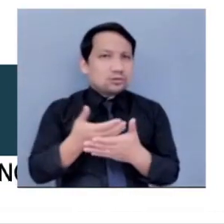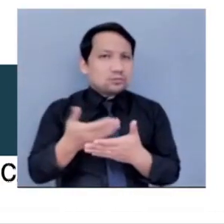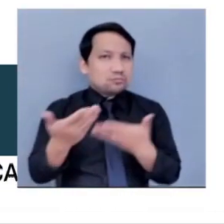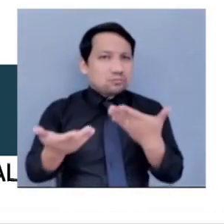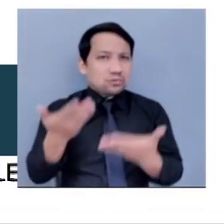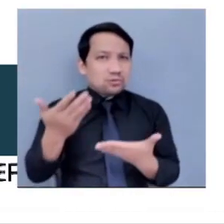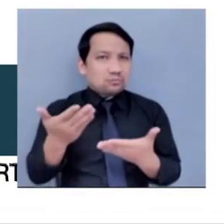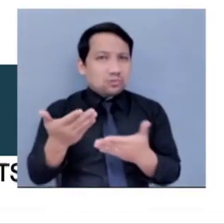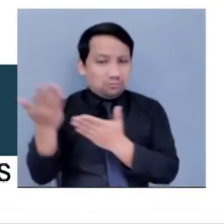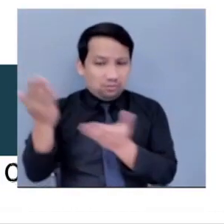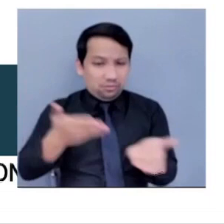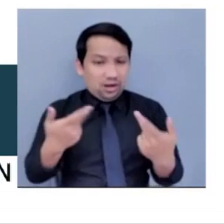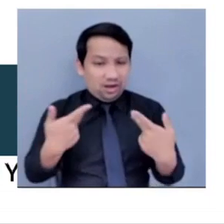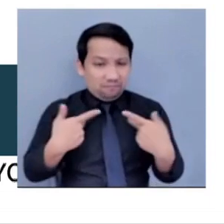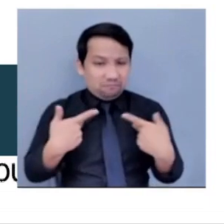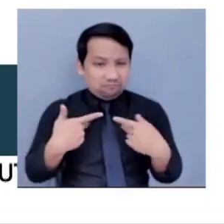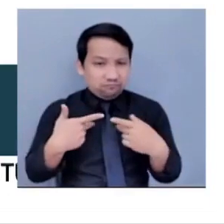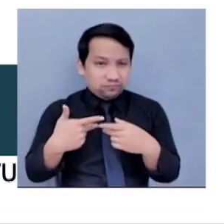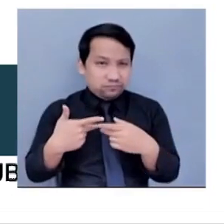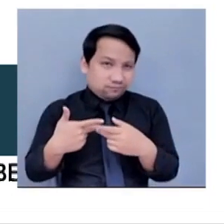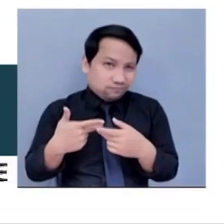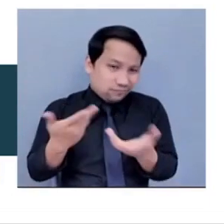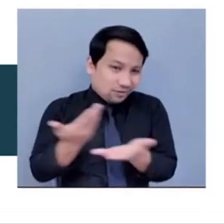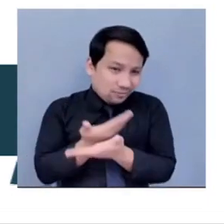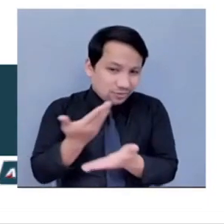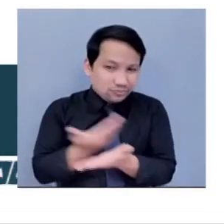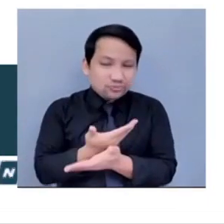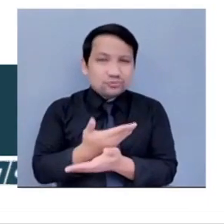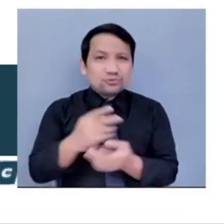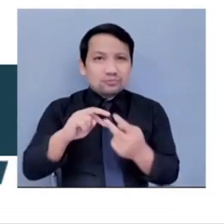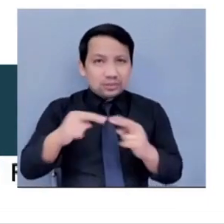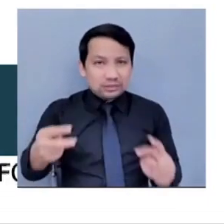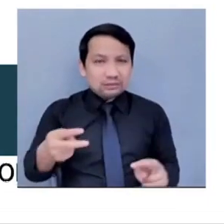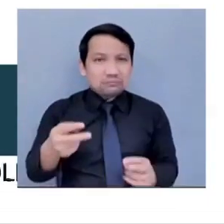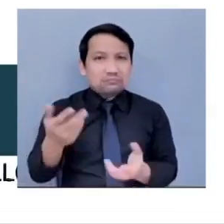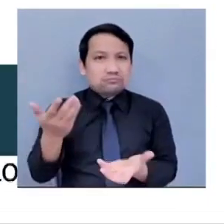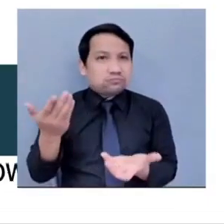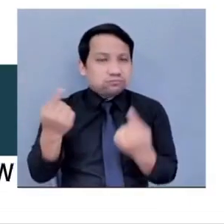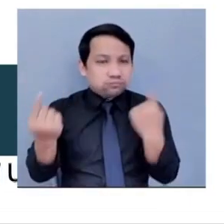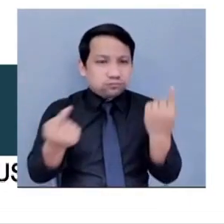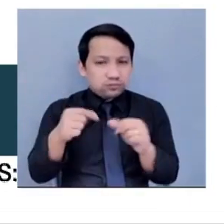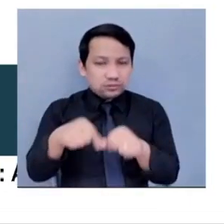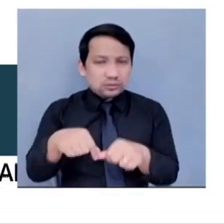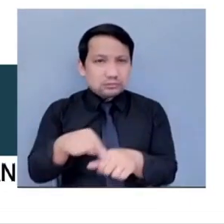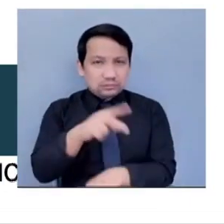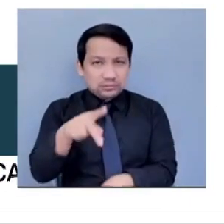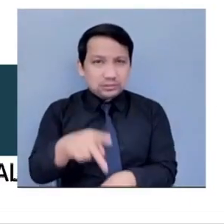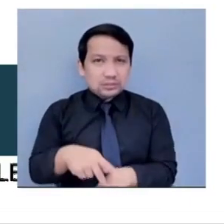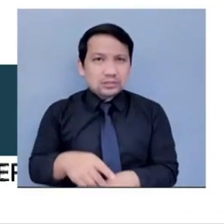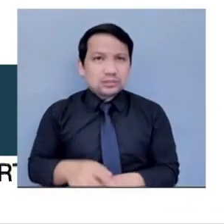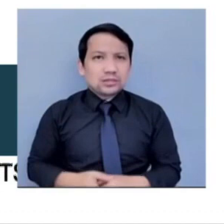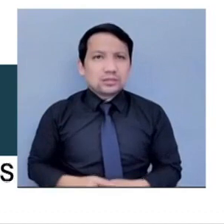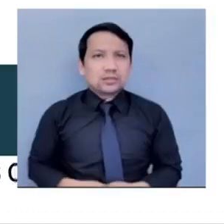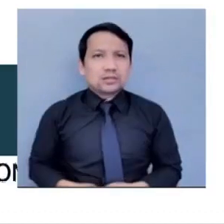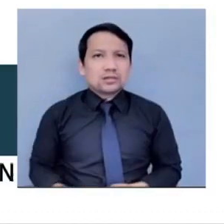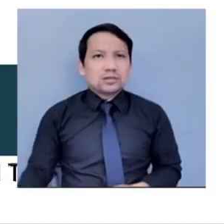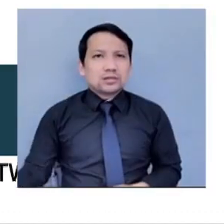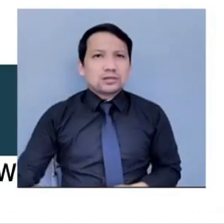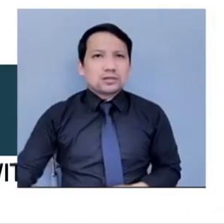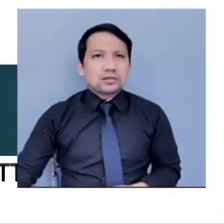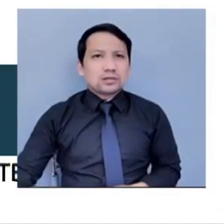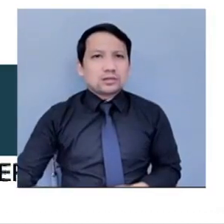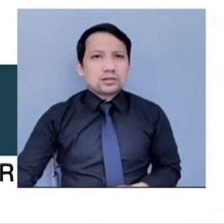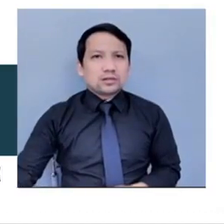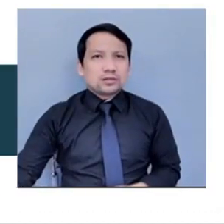bring this new variant in and might cause a surge here in the country. Does that concern you at all?